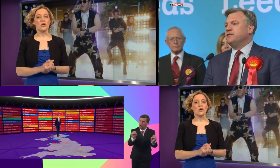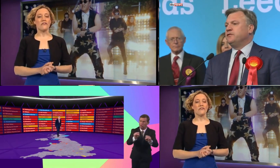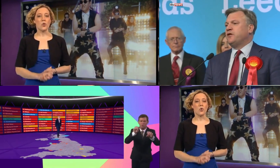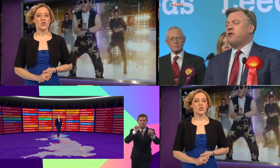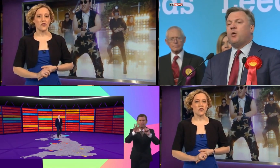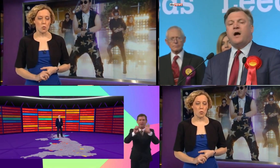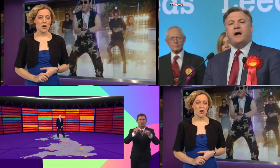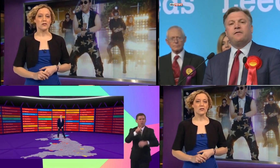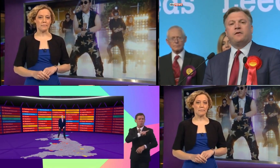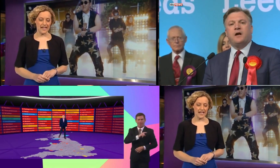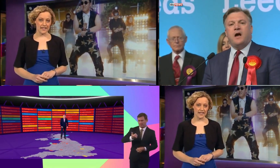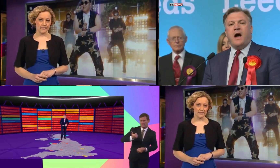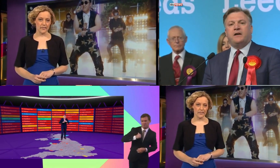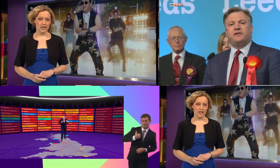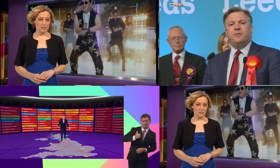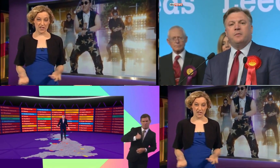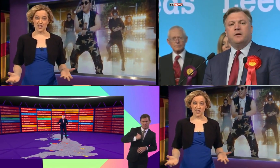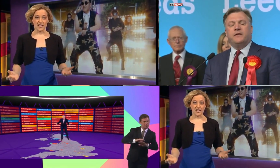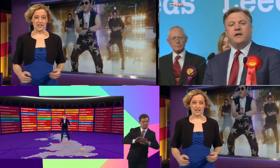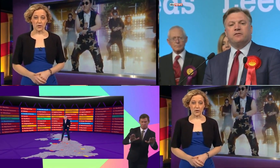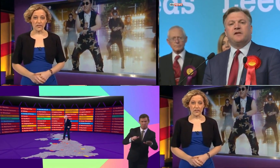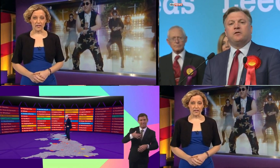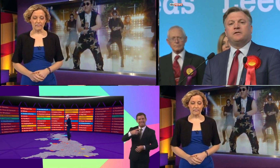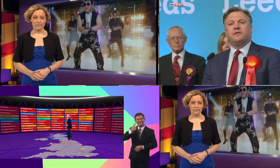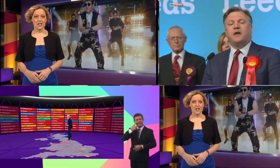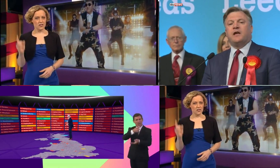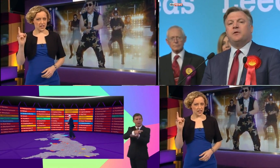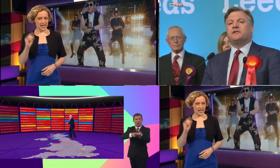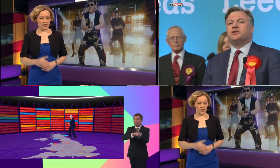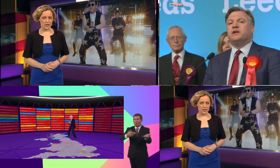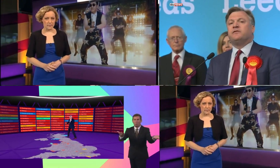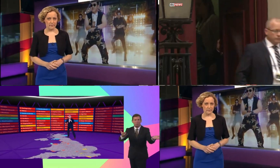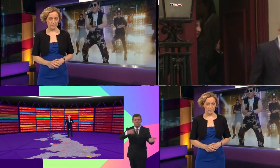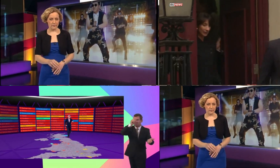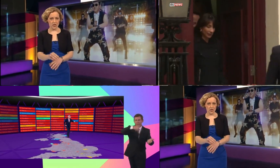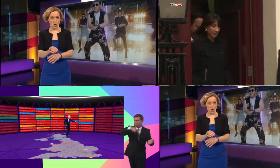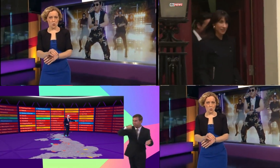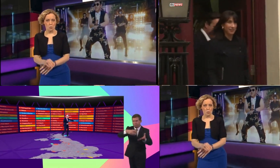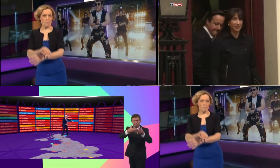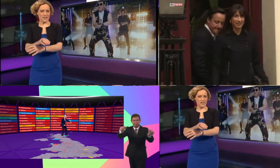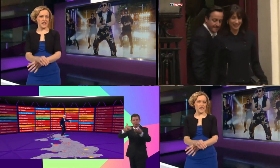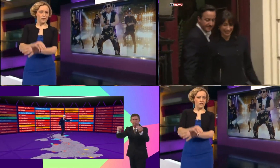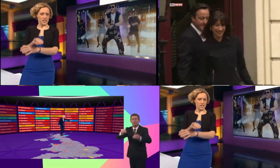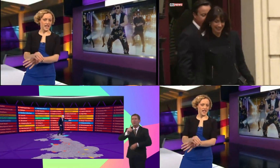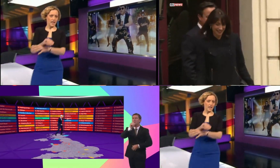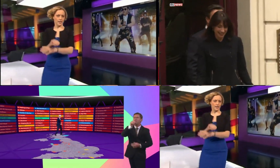the sense of sorrow I have at the result that Labour achieved.